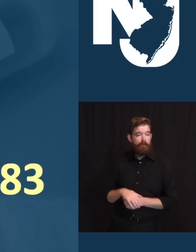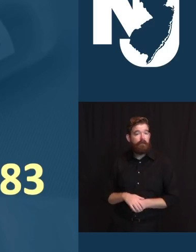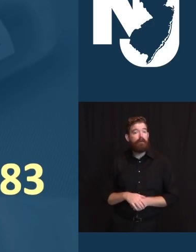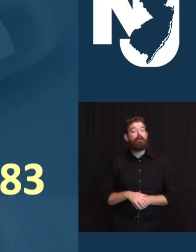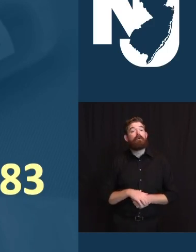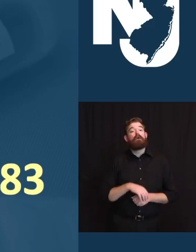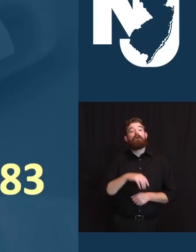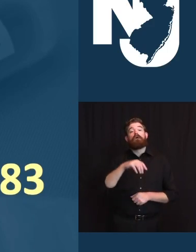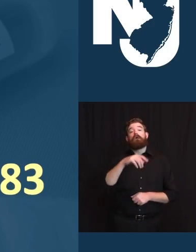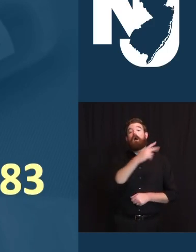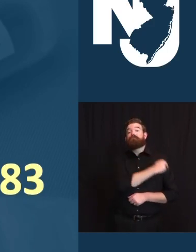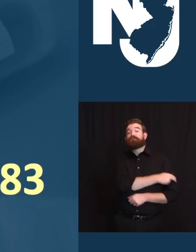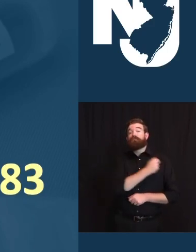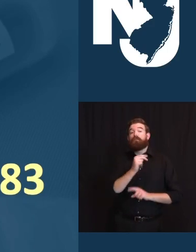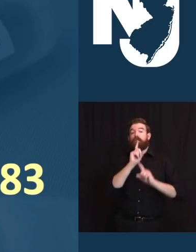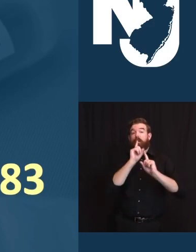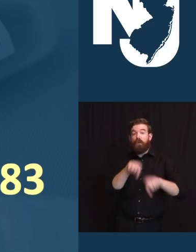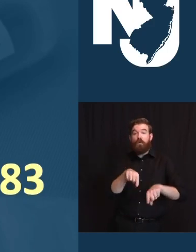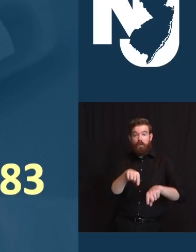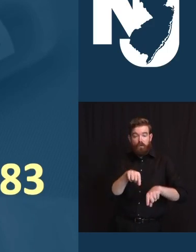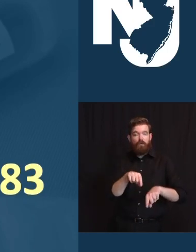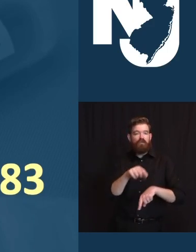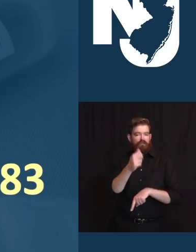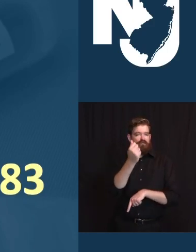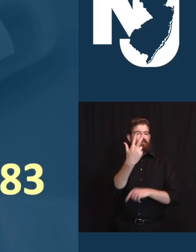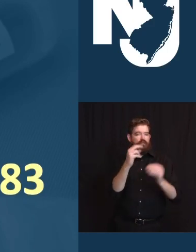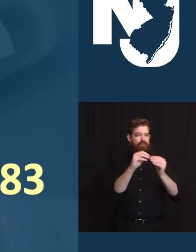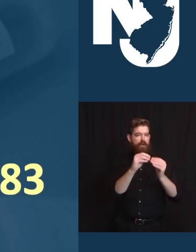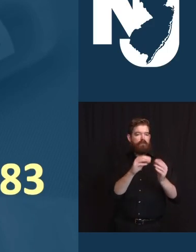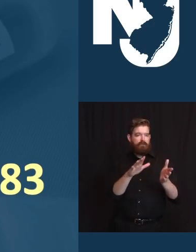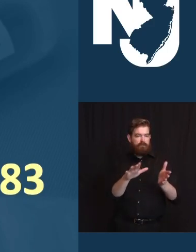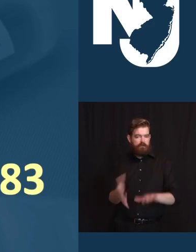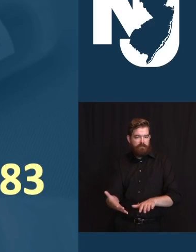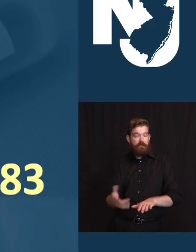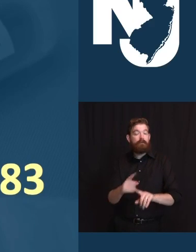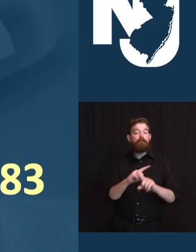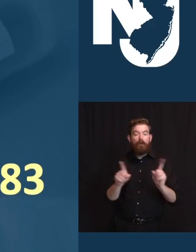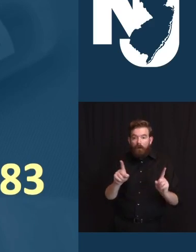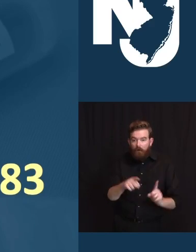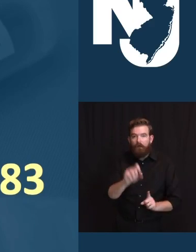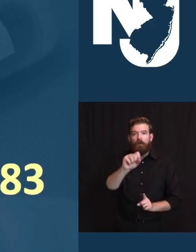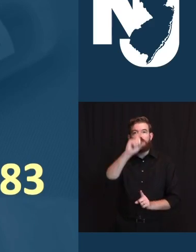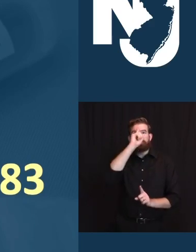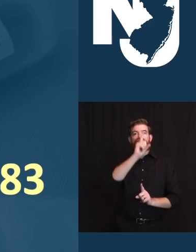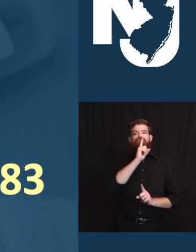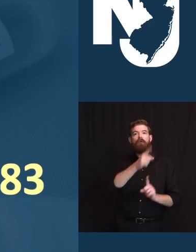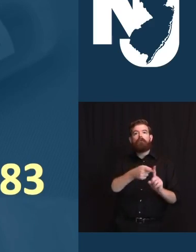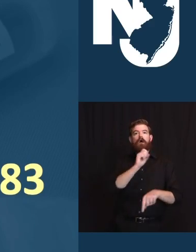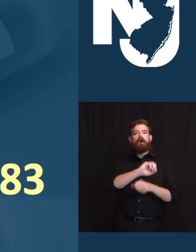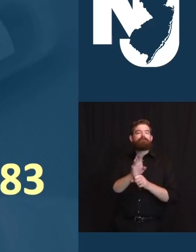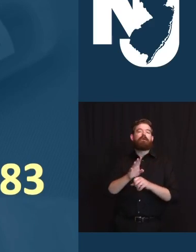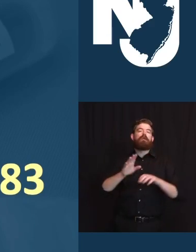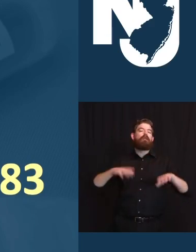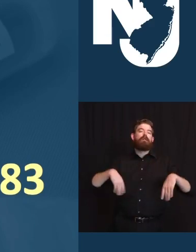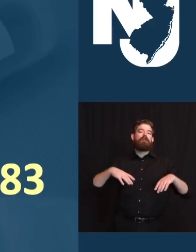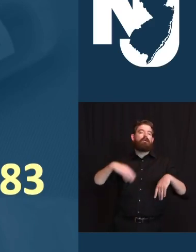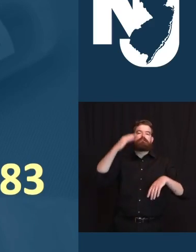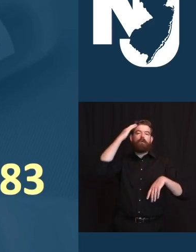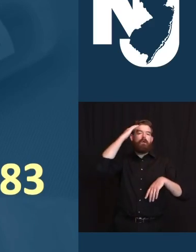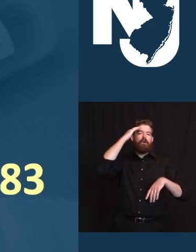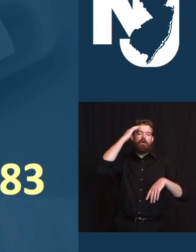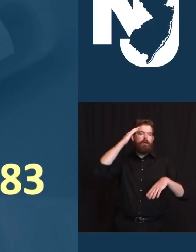deaths. Those are not yet lab confirmed, not in the numbers, but this is a number of days in a row with double-digit deaths in our